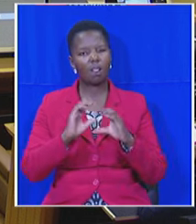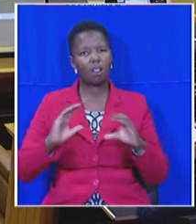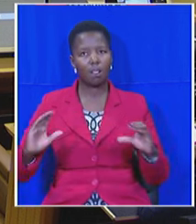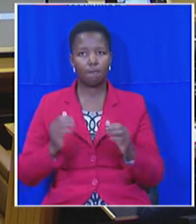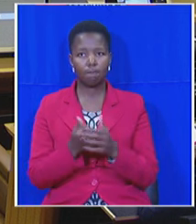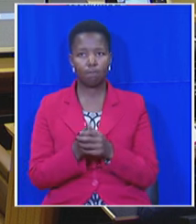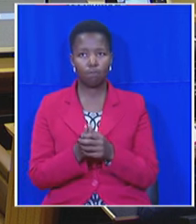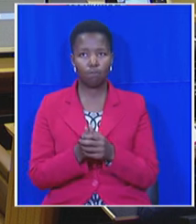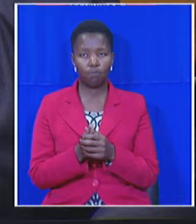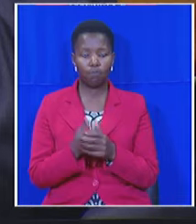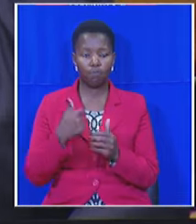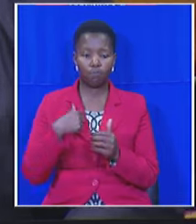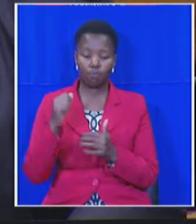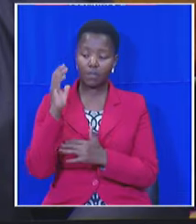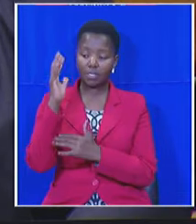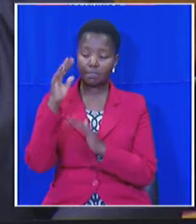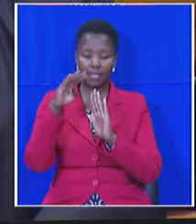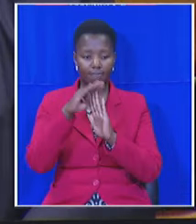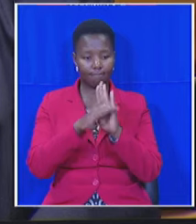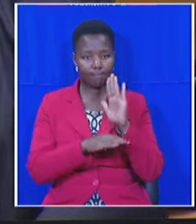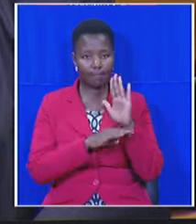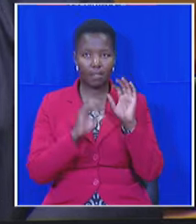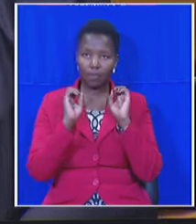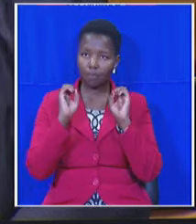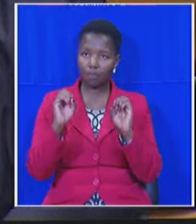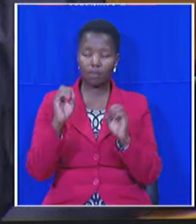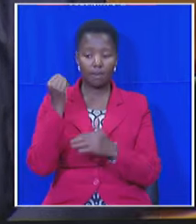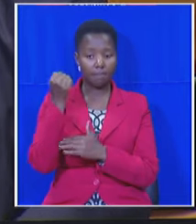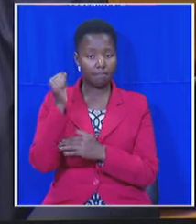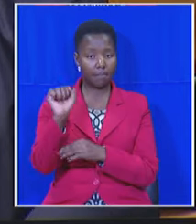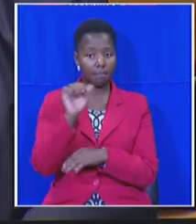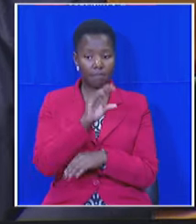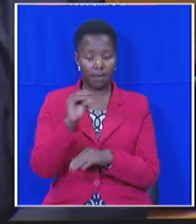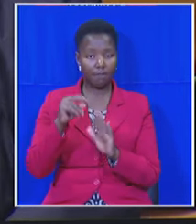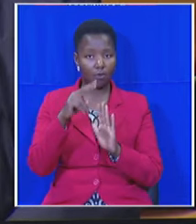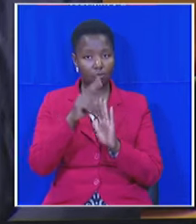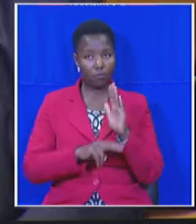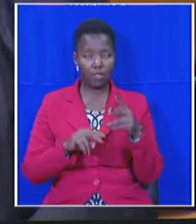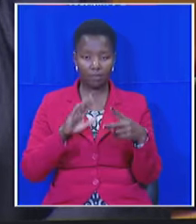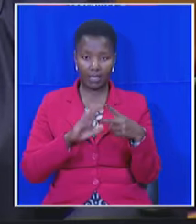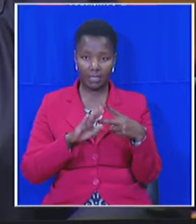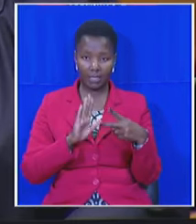As there is no list of speakers, are there objections to the bill being read a second time?